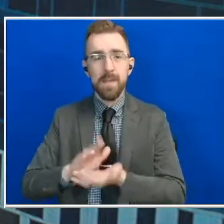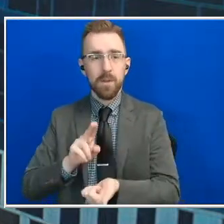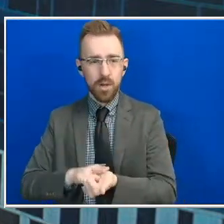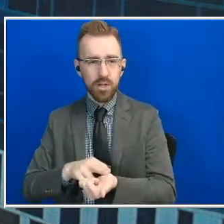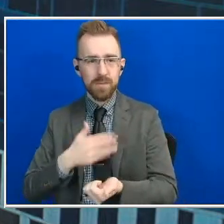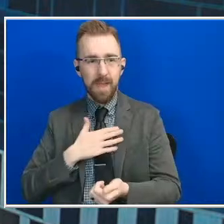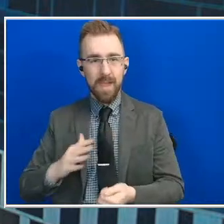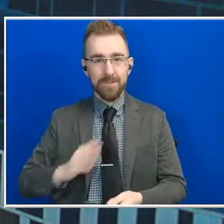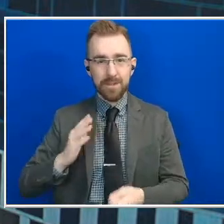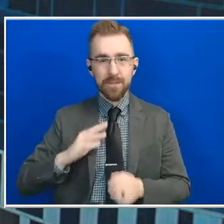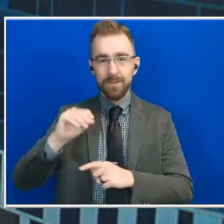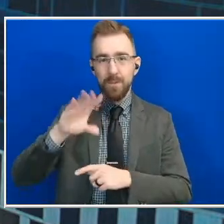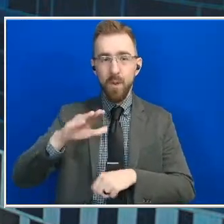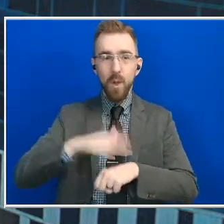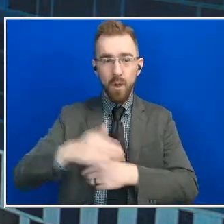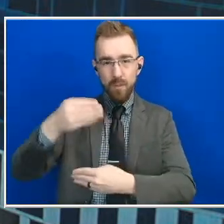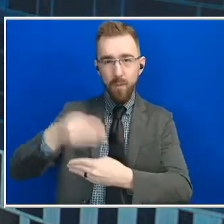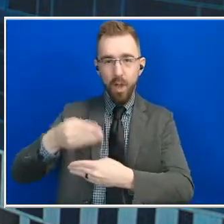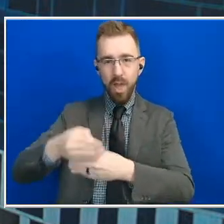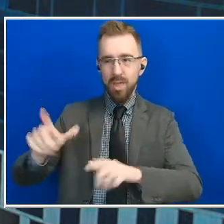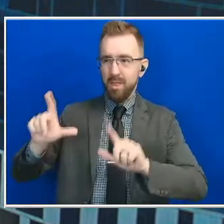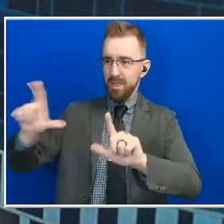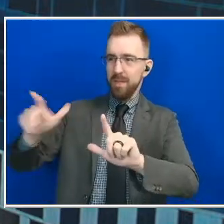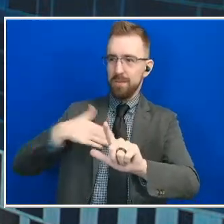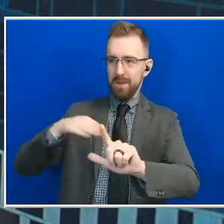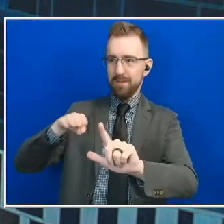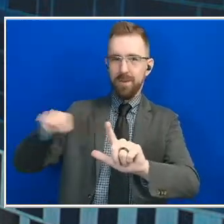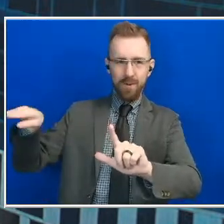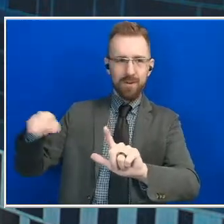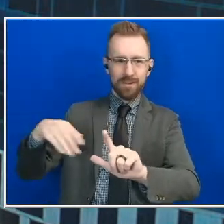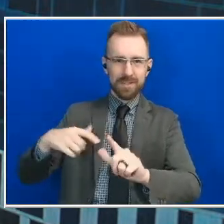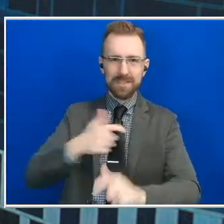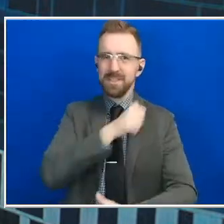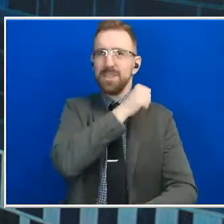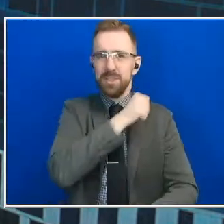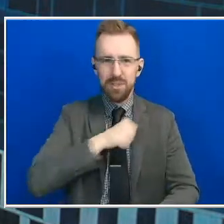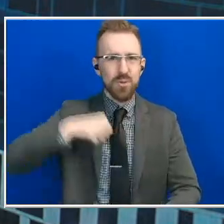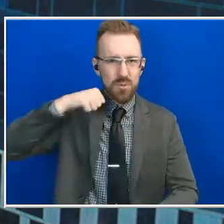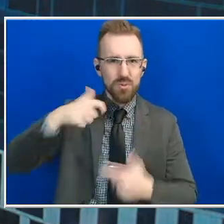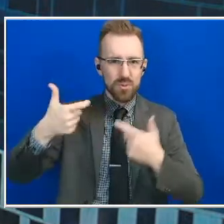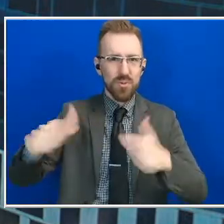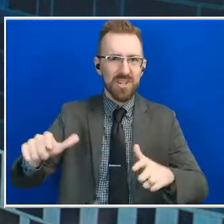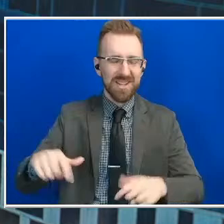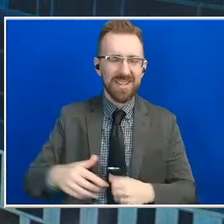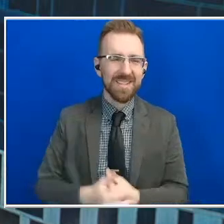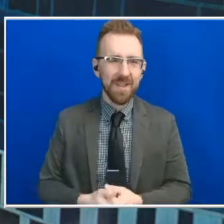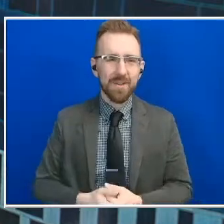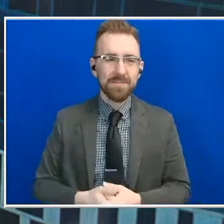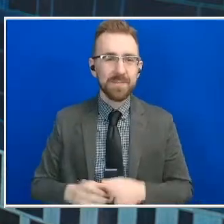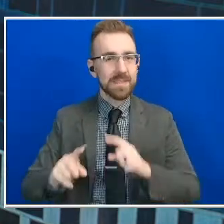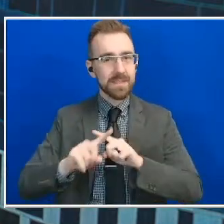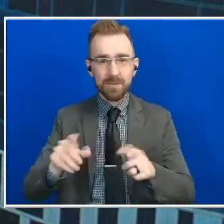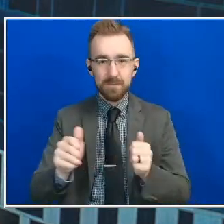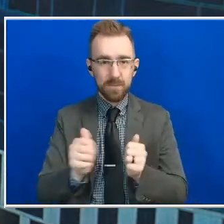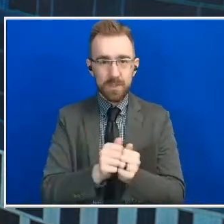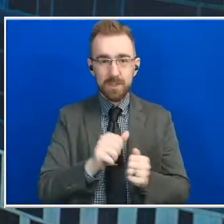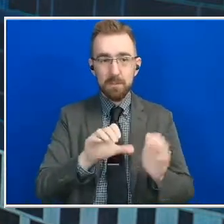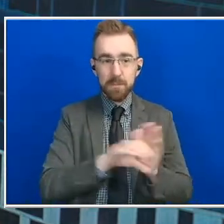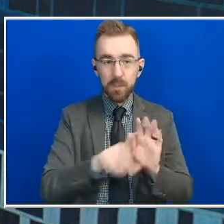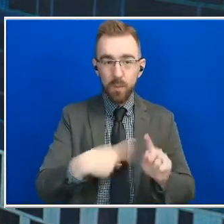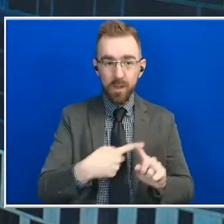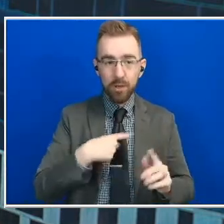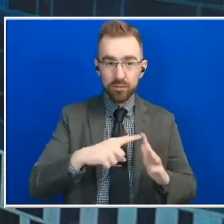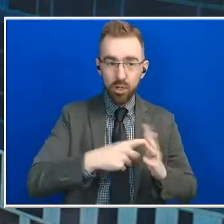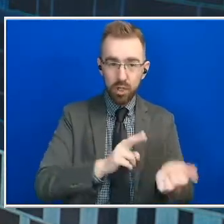wall on my floor, it is gigantic still. It is so the difference between the picture even from when I started nursing and to now, it's